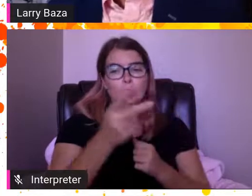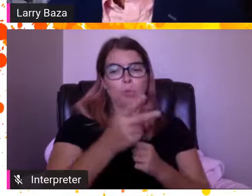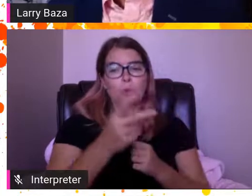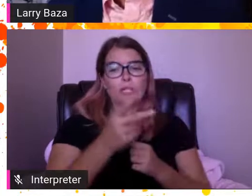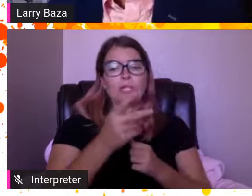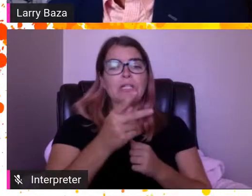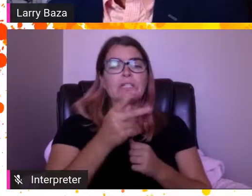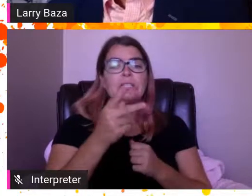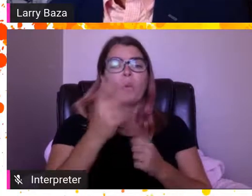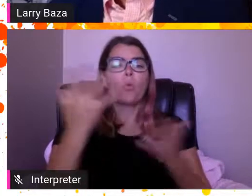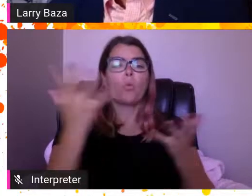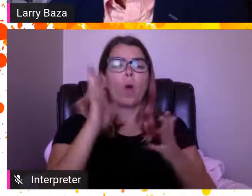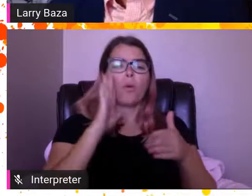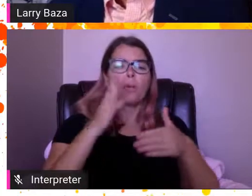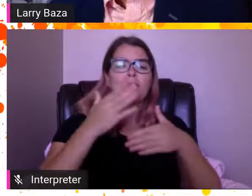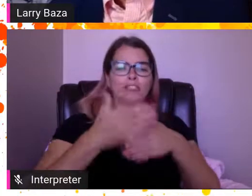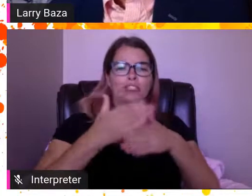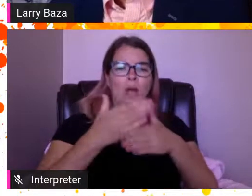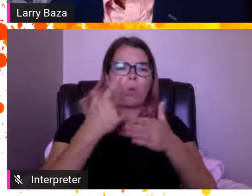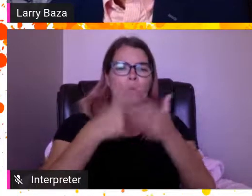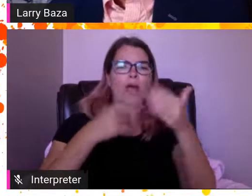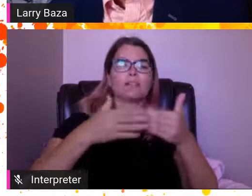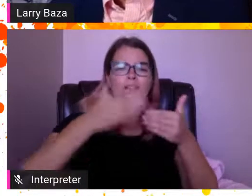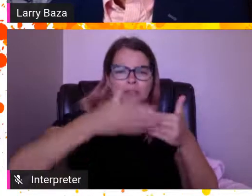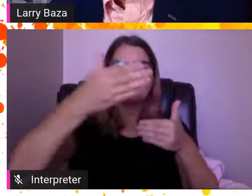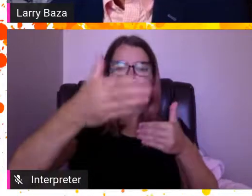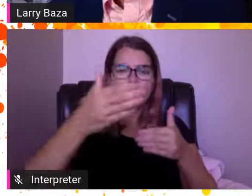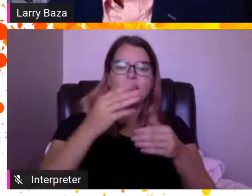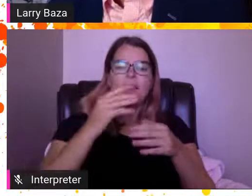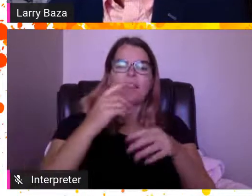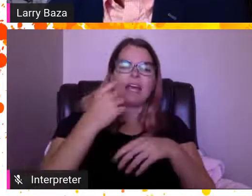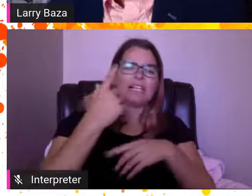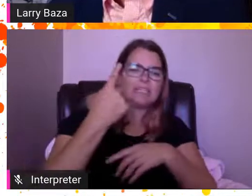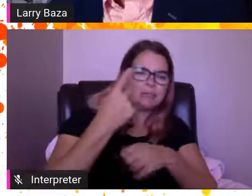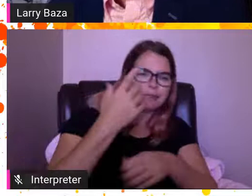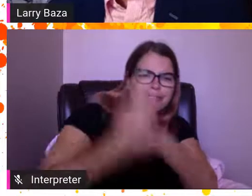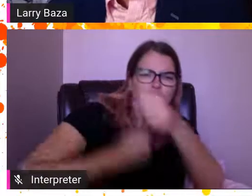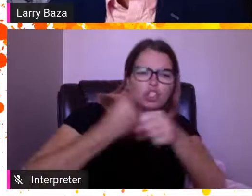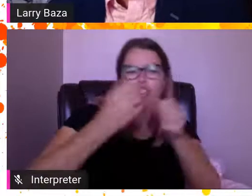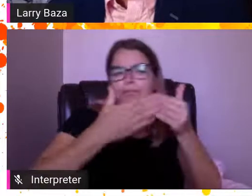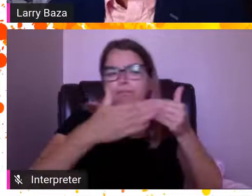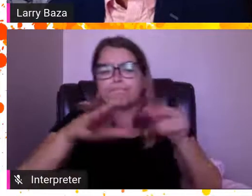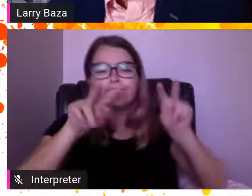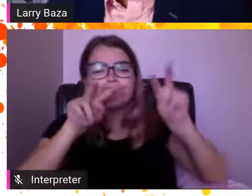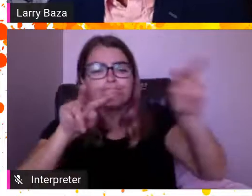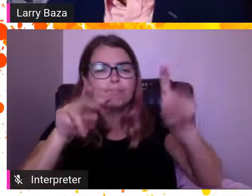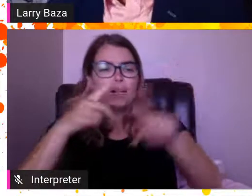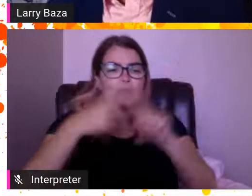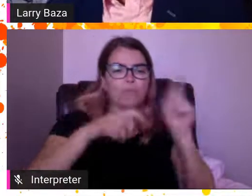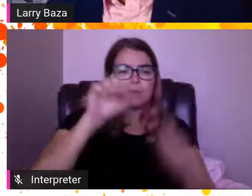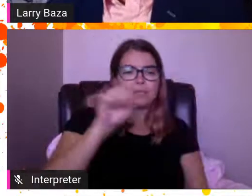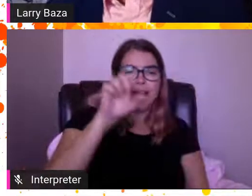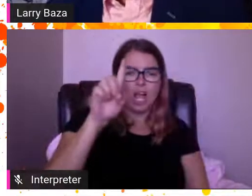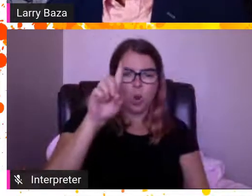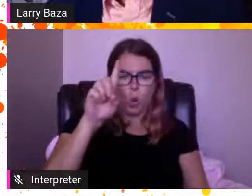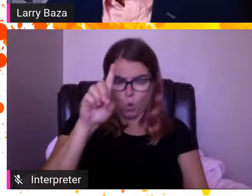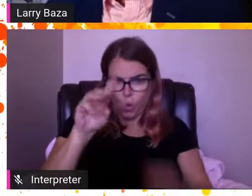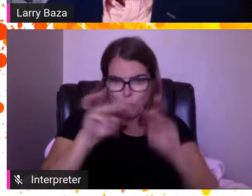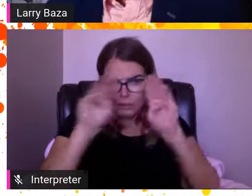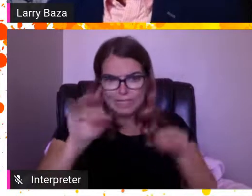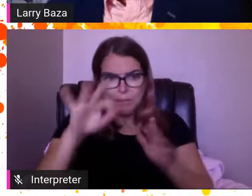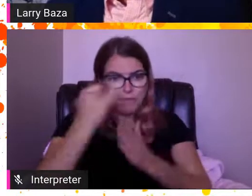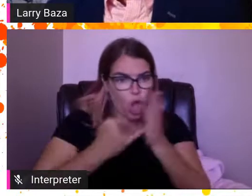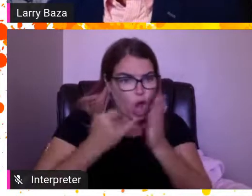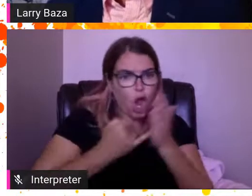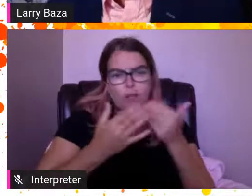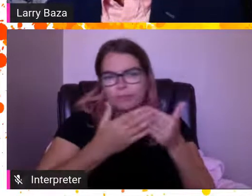coming up in the next year at the San Diego Museum of Art and what we can look forward to, having begun this relationship.